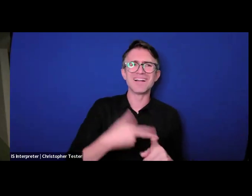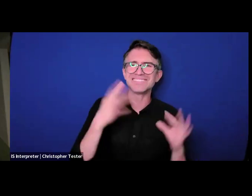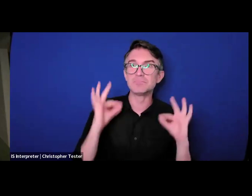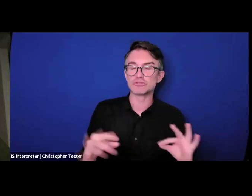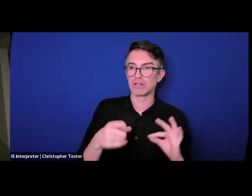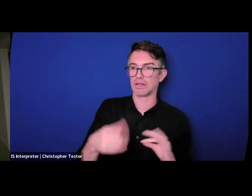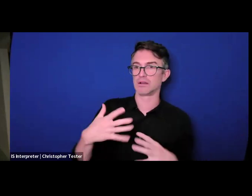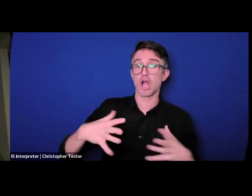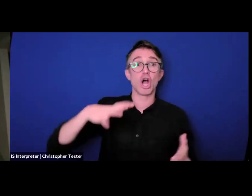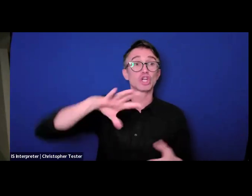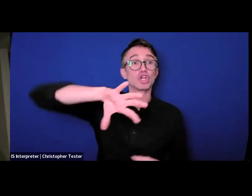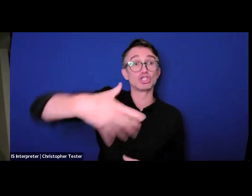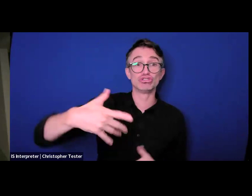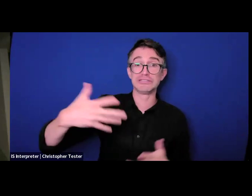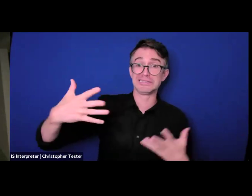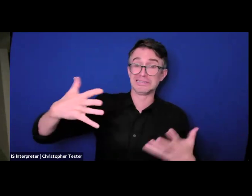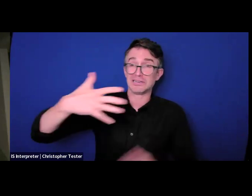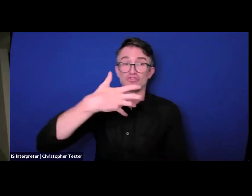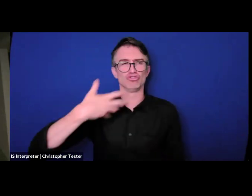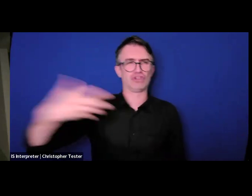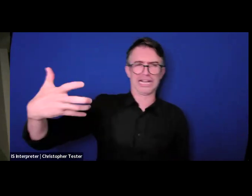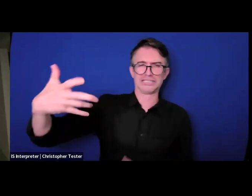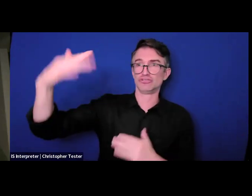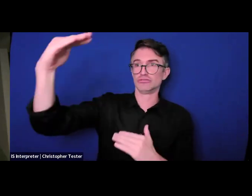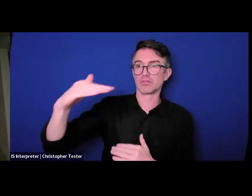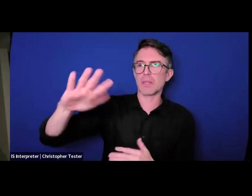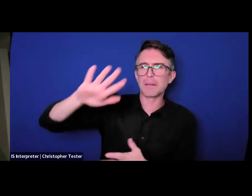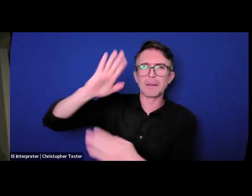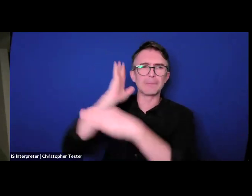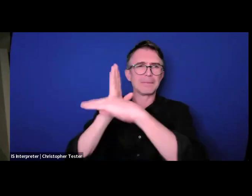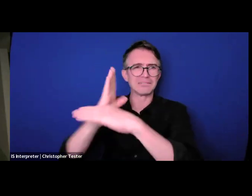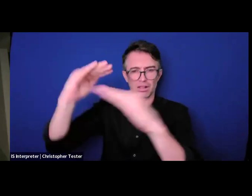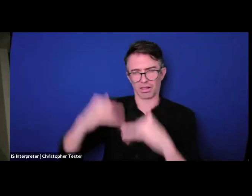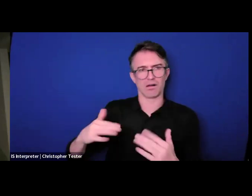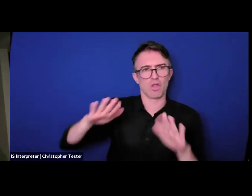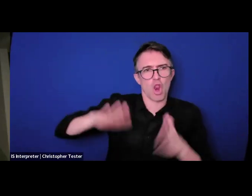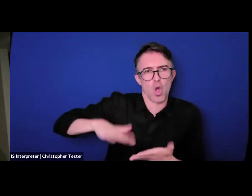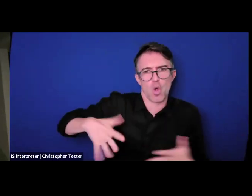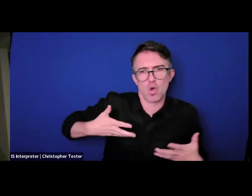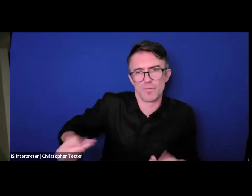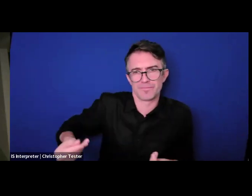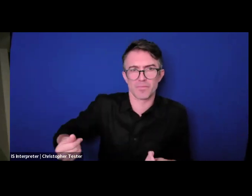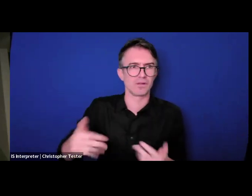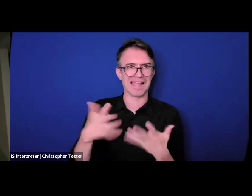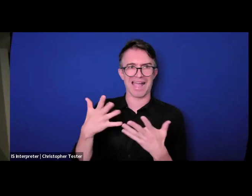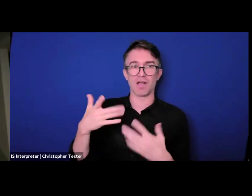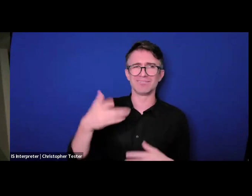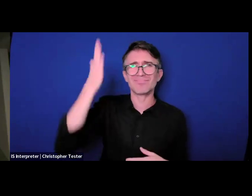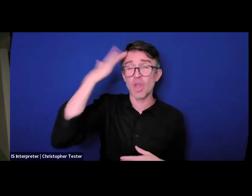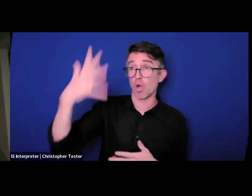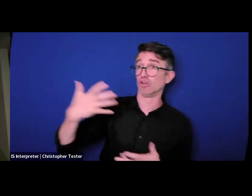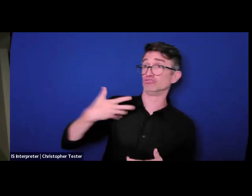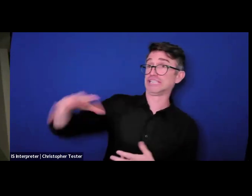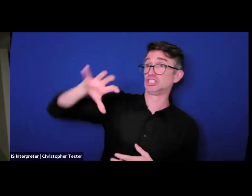is very dependent on financial resources in the specific context, which affects the prioritization of the agenda. A lot